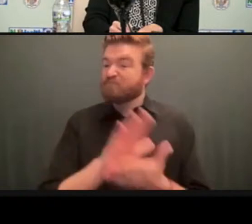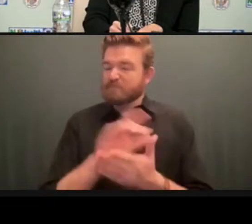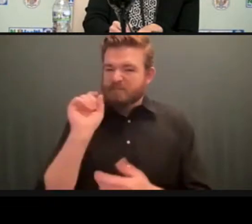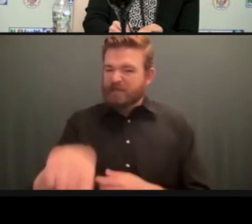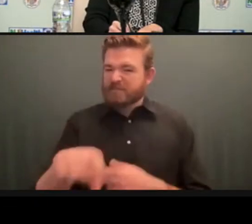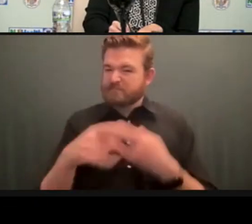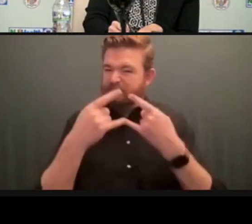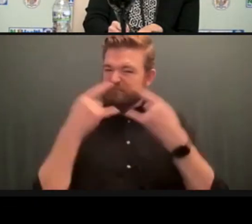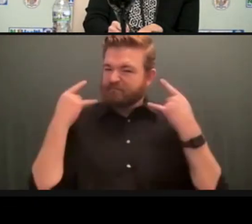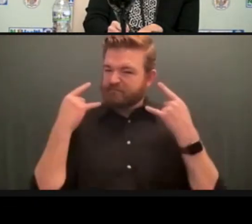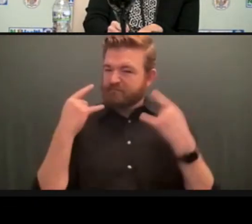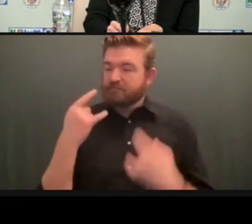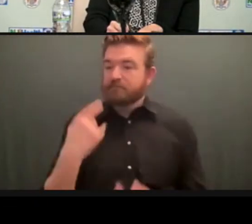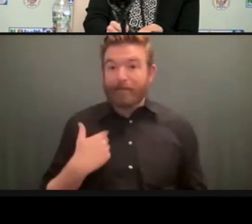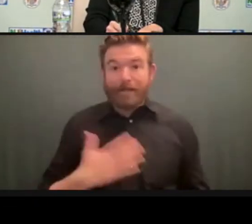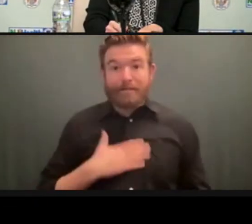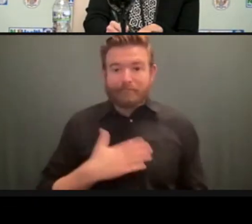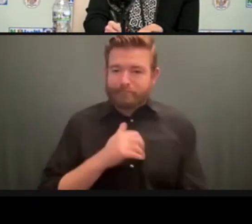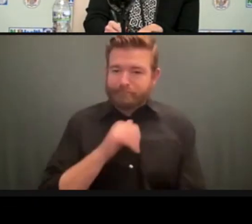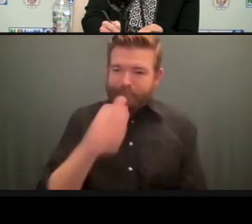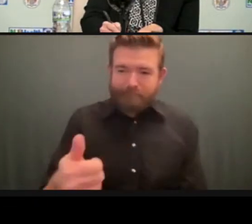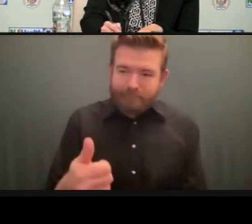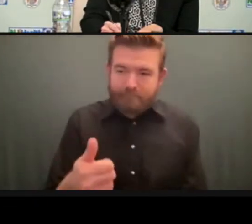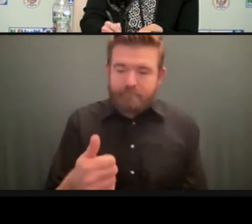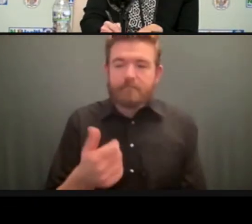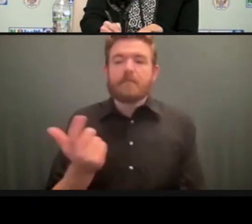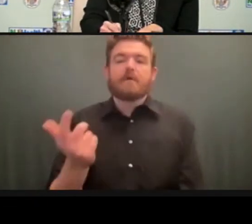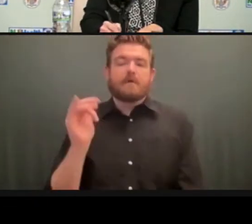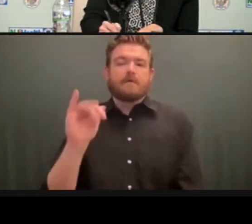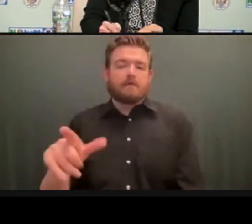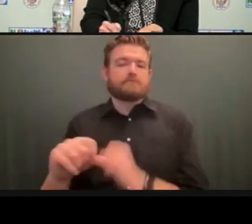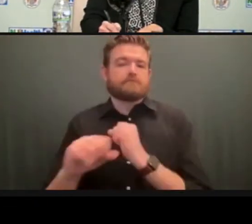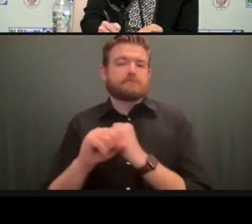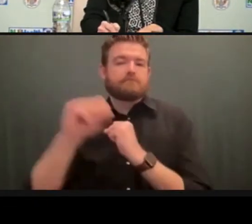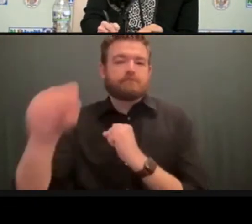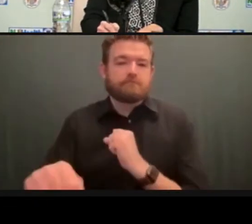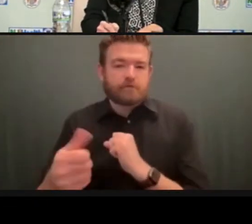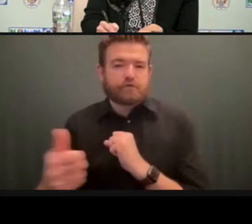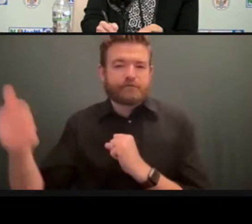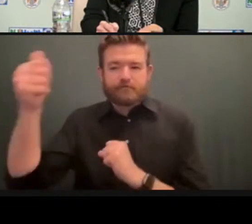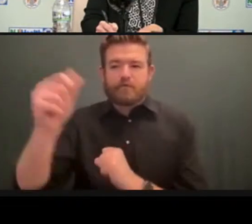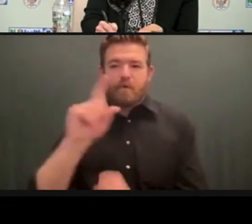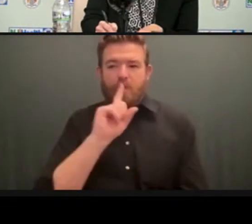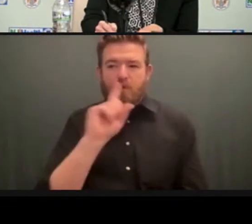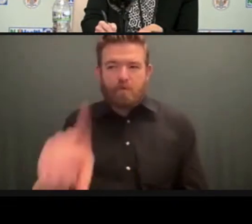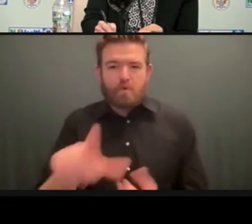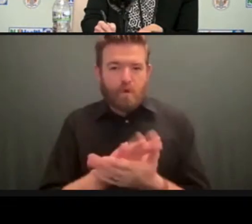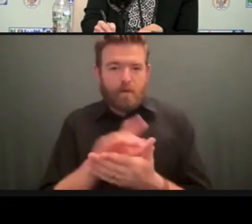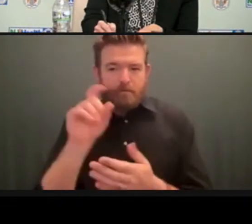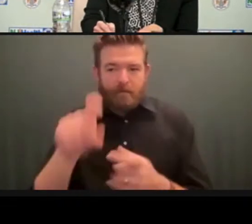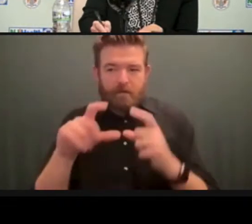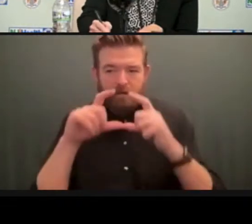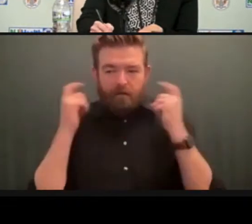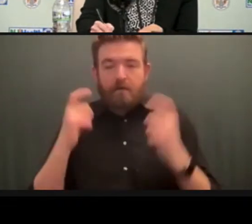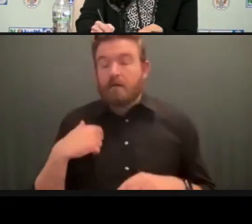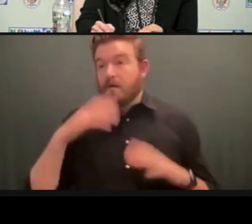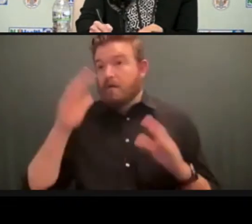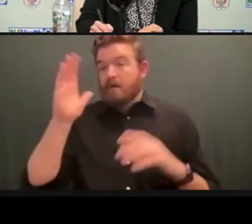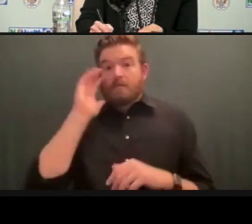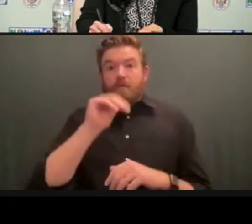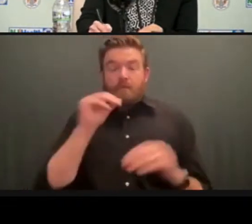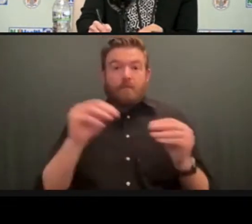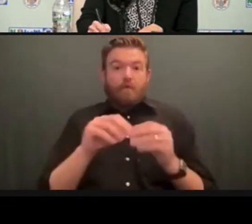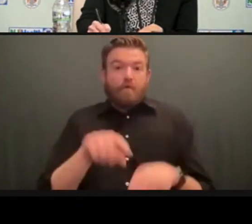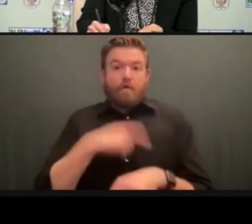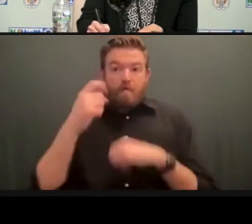for an extended period of time, and I hope not for that long an extended period of time. That to me is the most